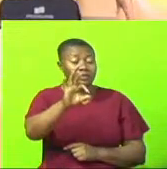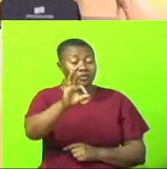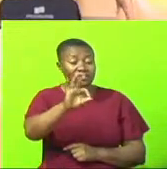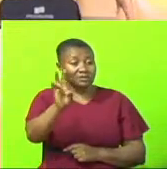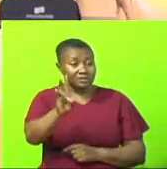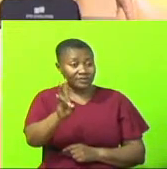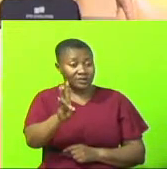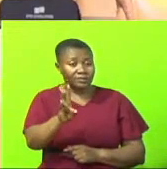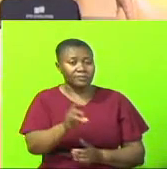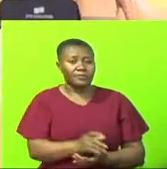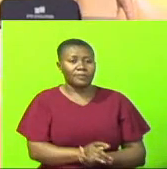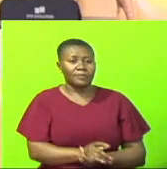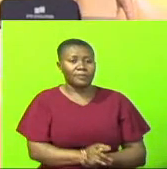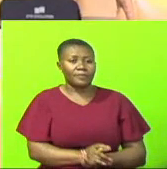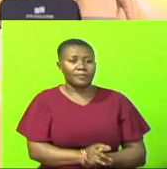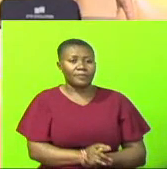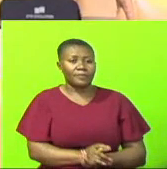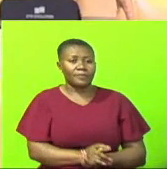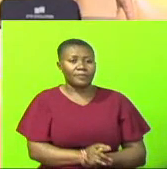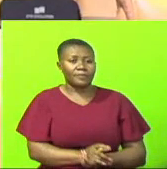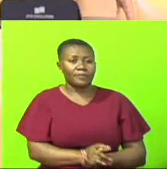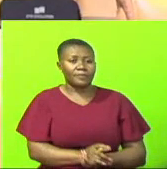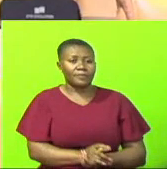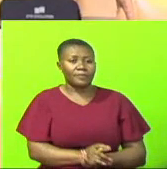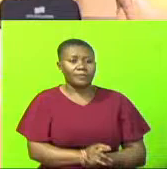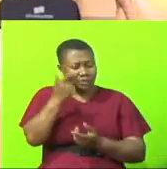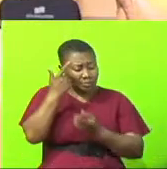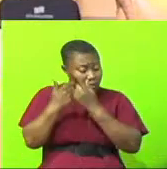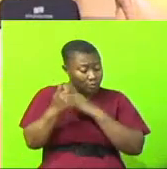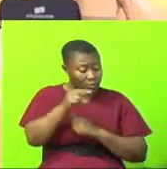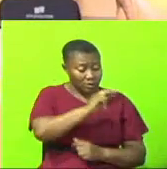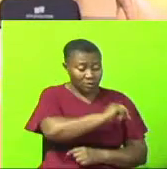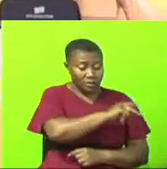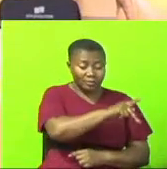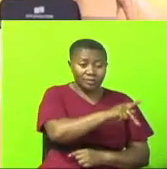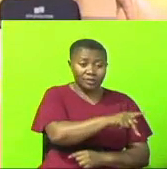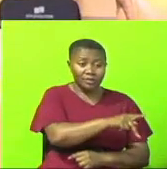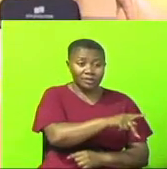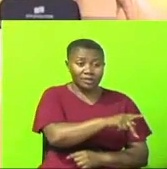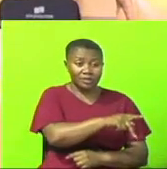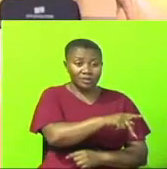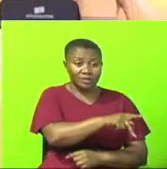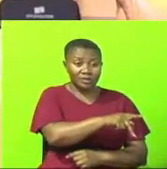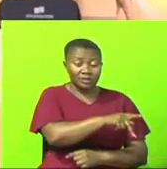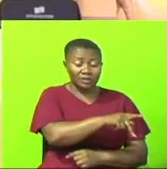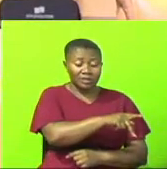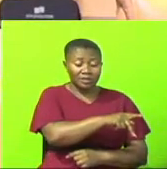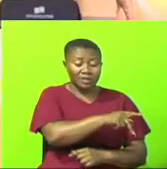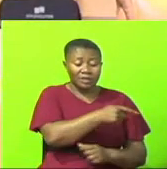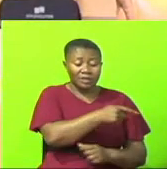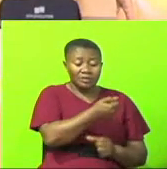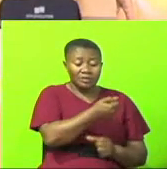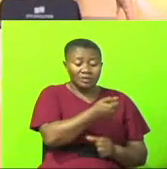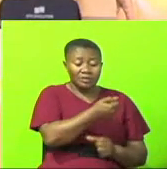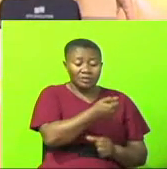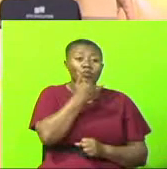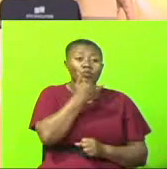that because the New Patriotic Party, in its desperation, brought a petition before